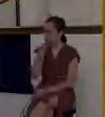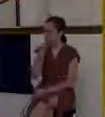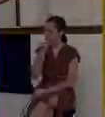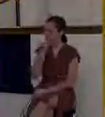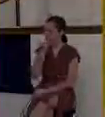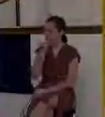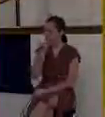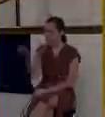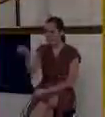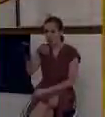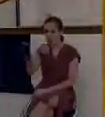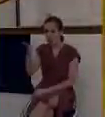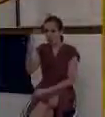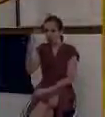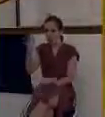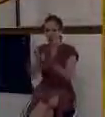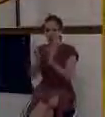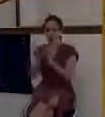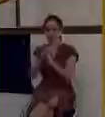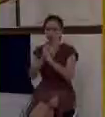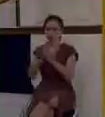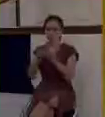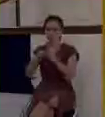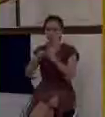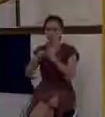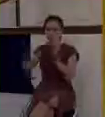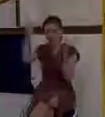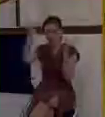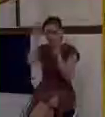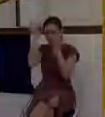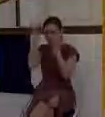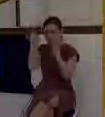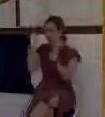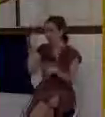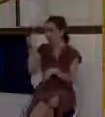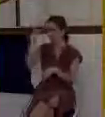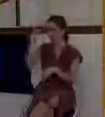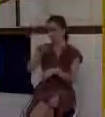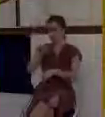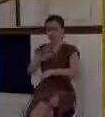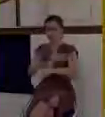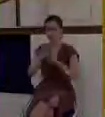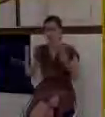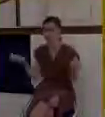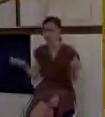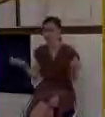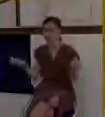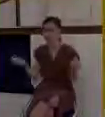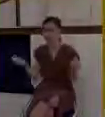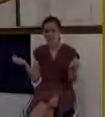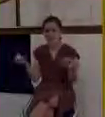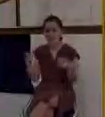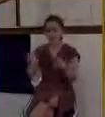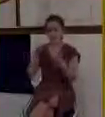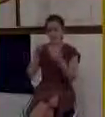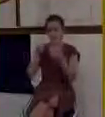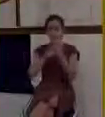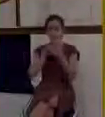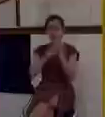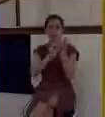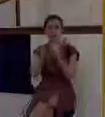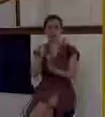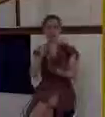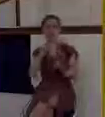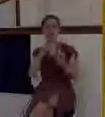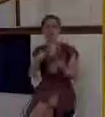because ye know not the Scriptures, neither the power of God? Notice that Jesus answers them directly. He doesn't beat around